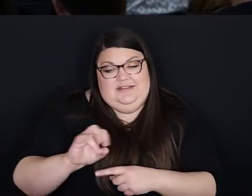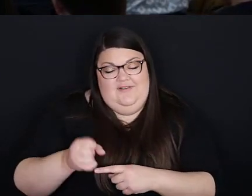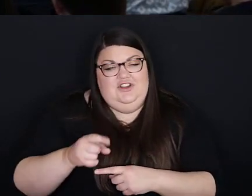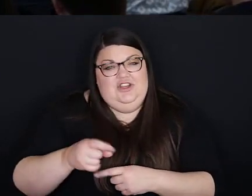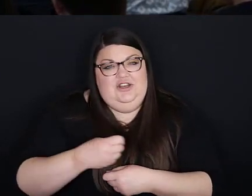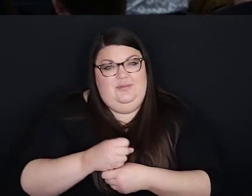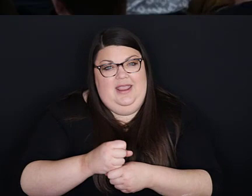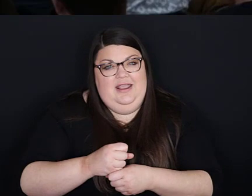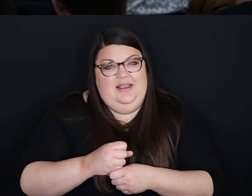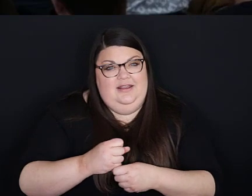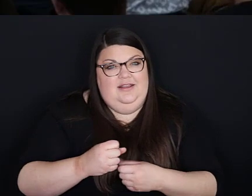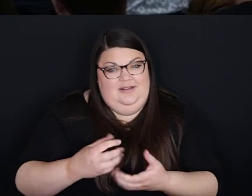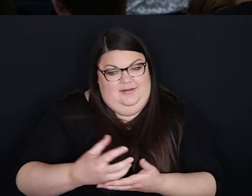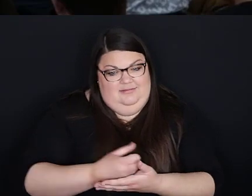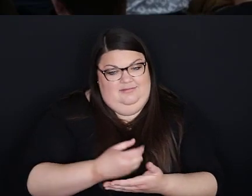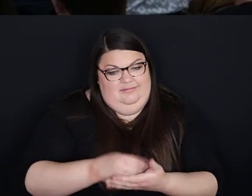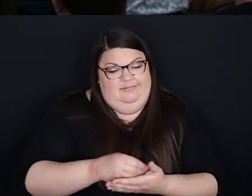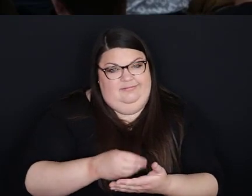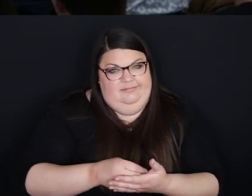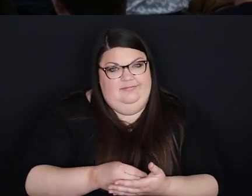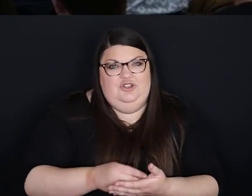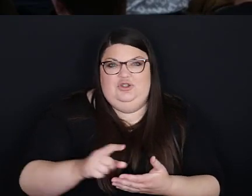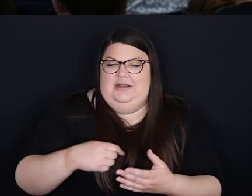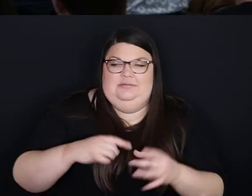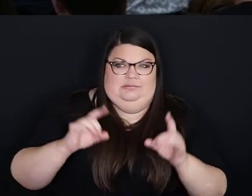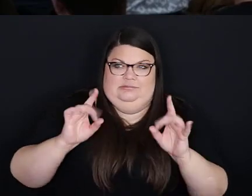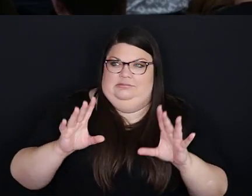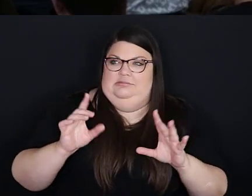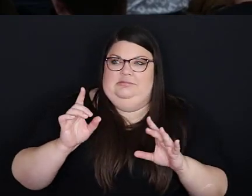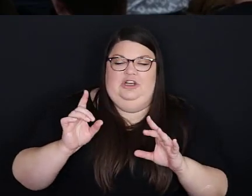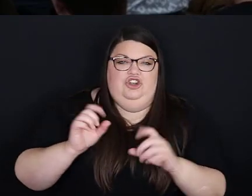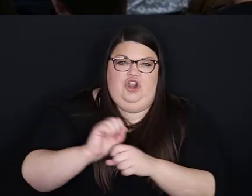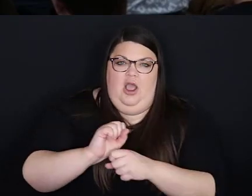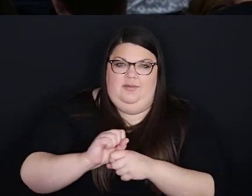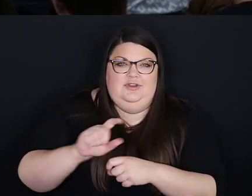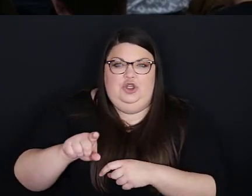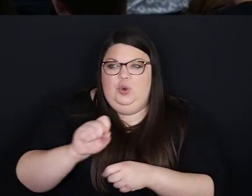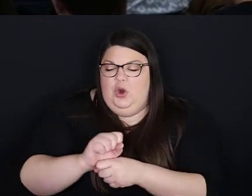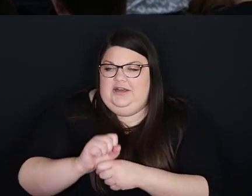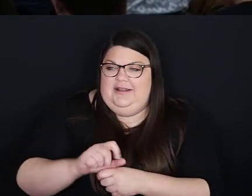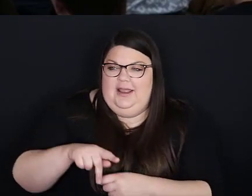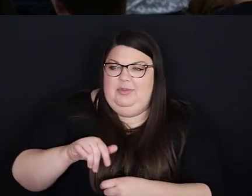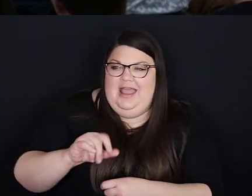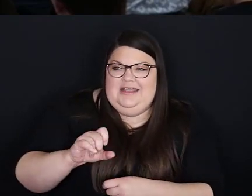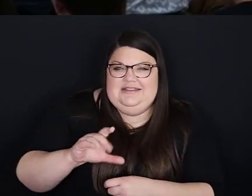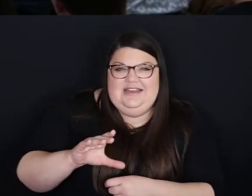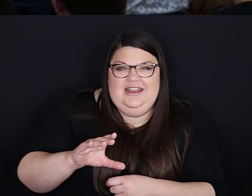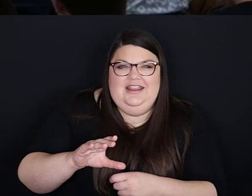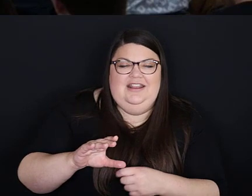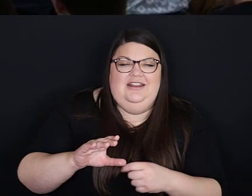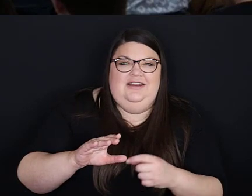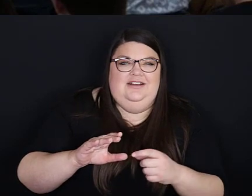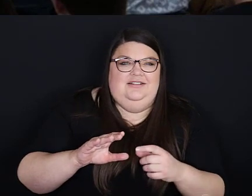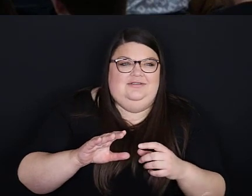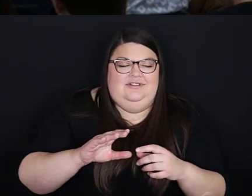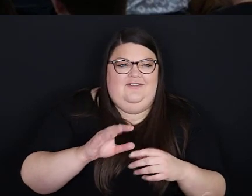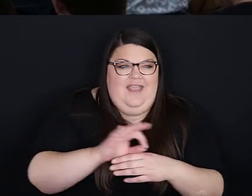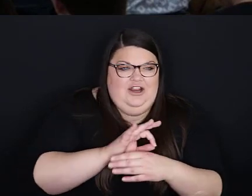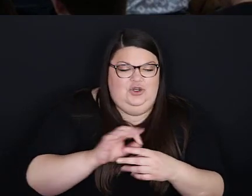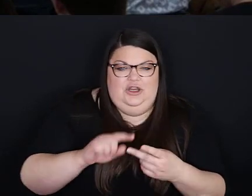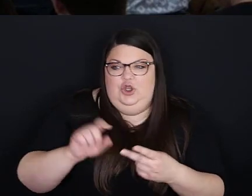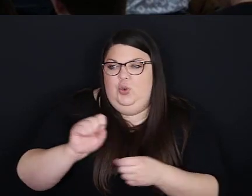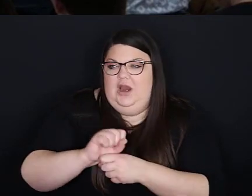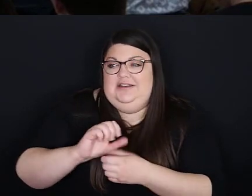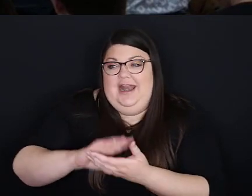so she had a bunch of horrible jobs. You worked in like a plastics factory, you worked at Hamburger Hamlet,